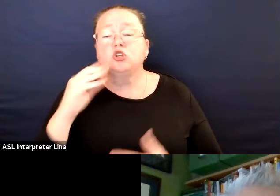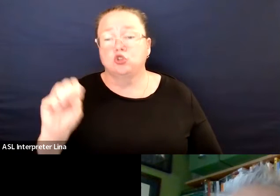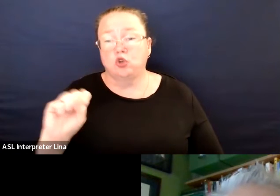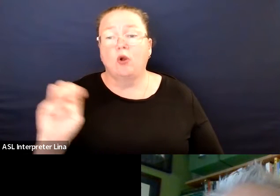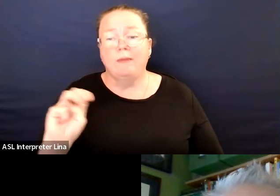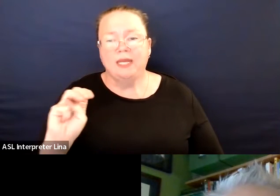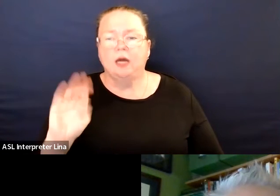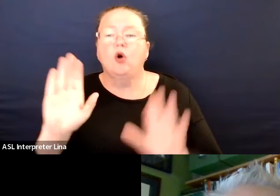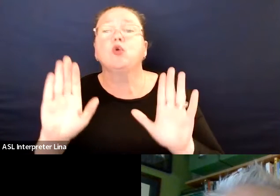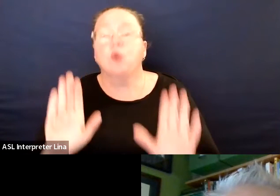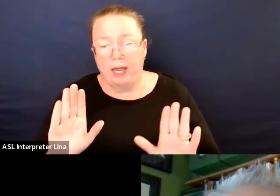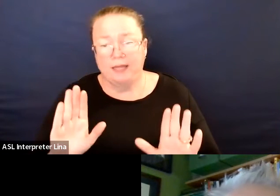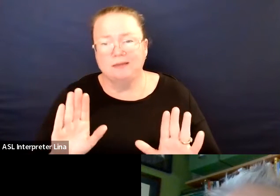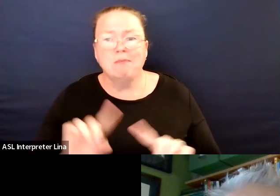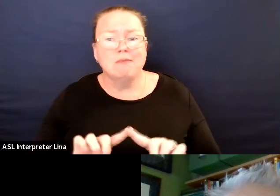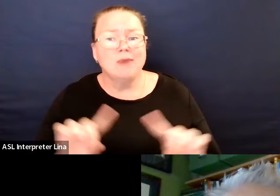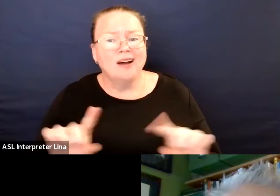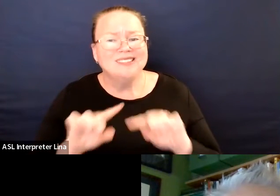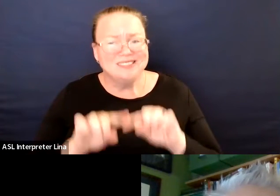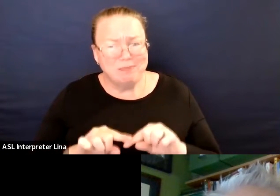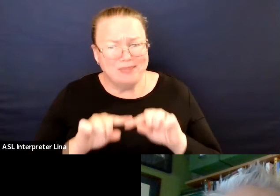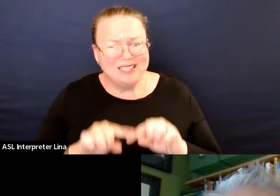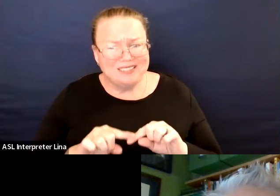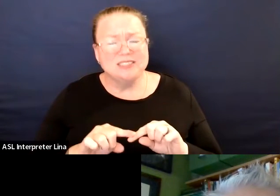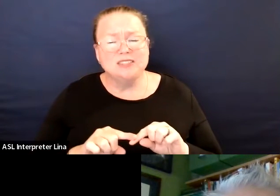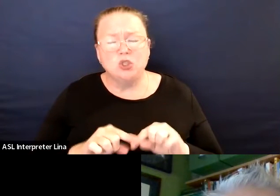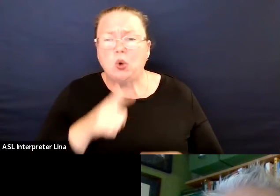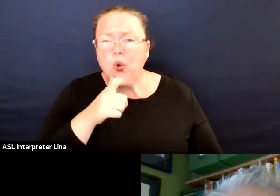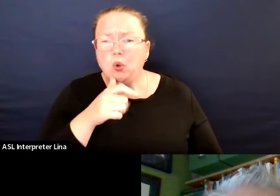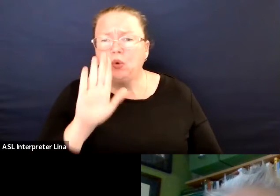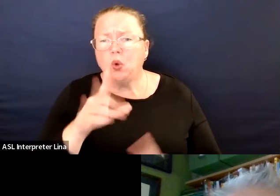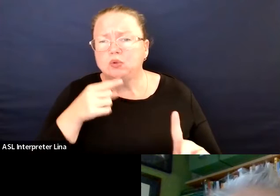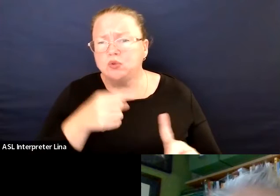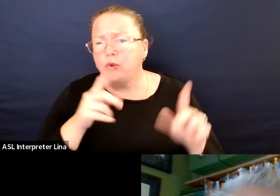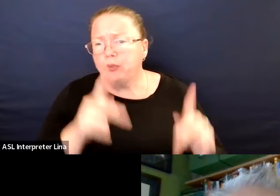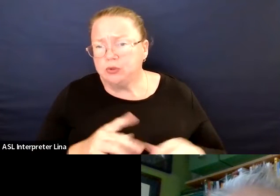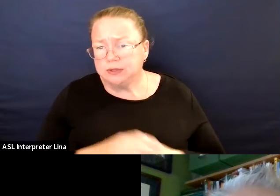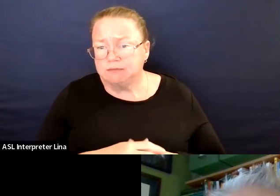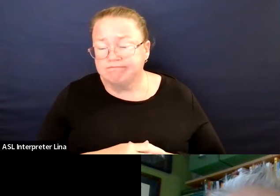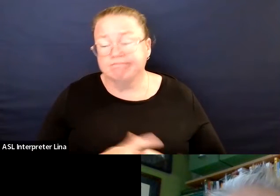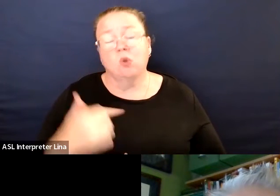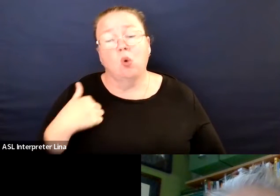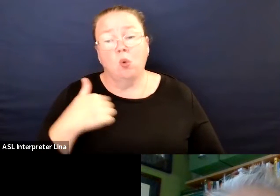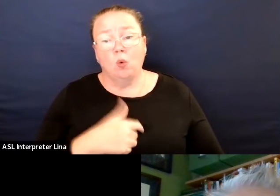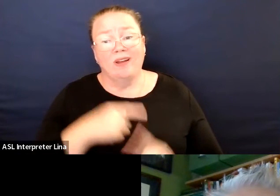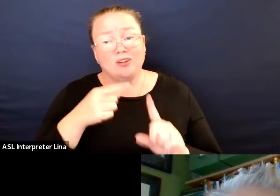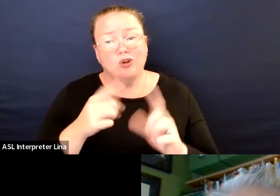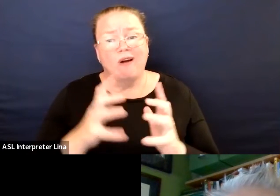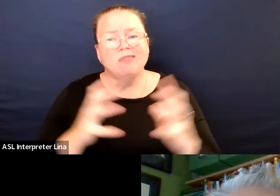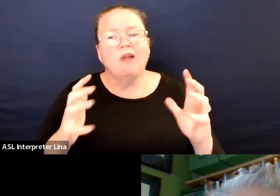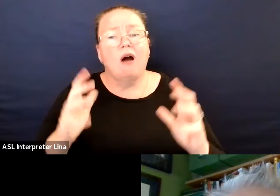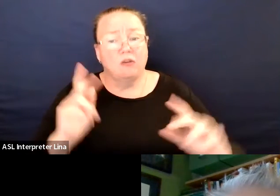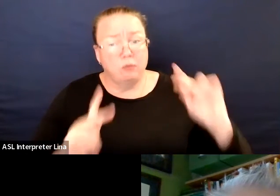is great, but depending on who are you targeting. So we target a lot of